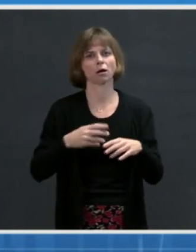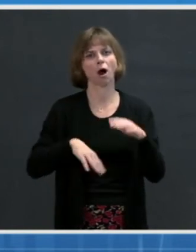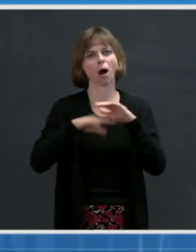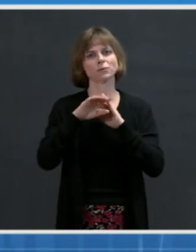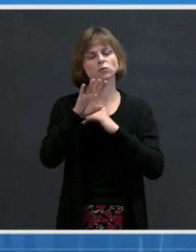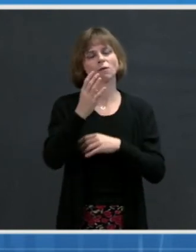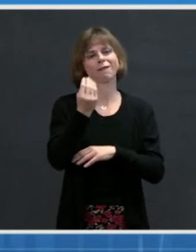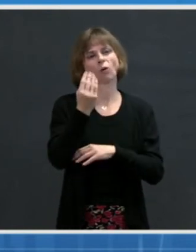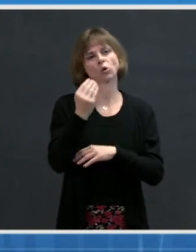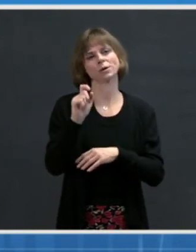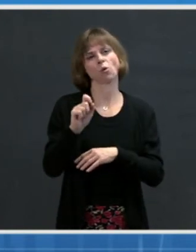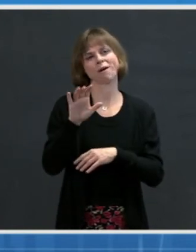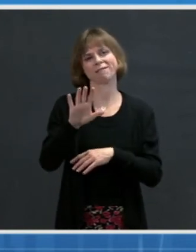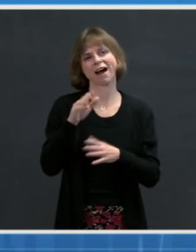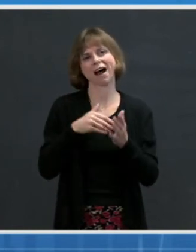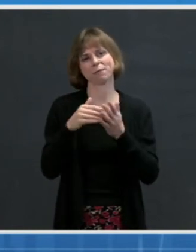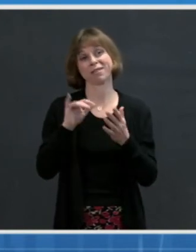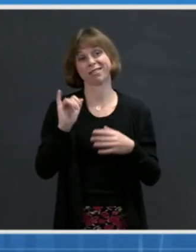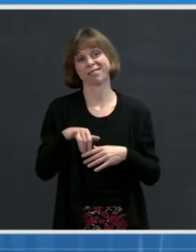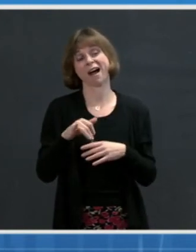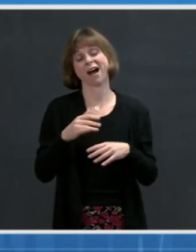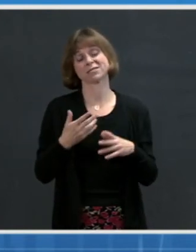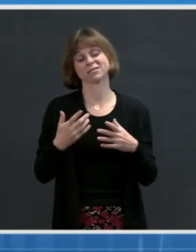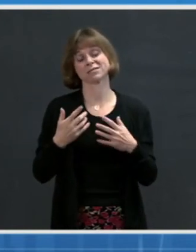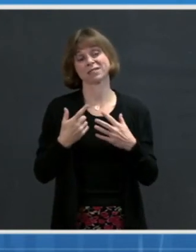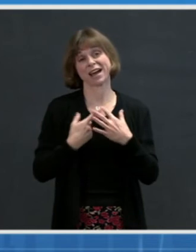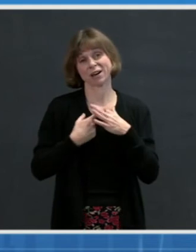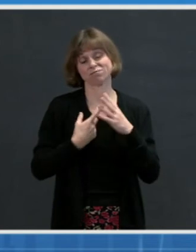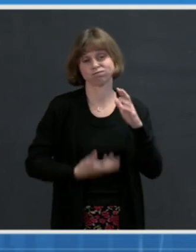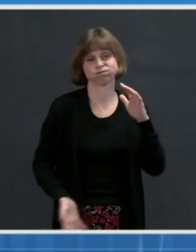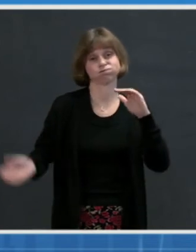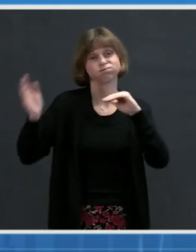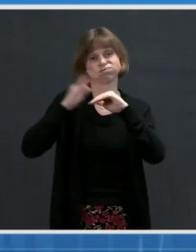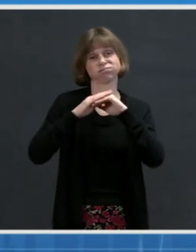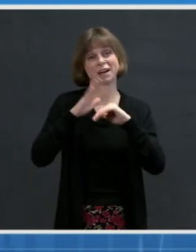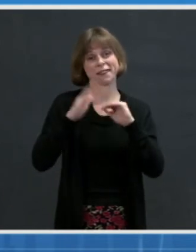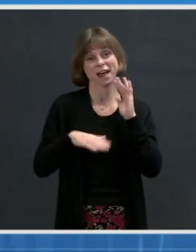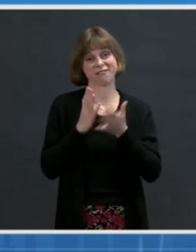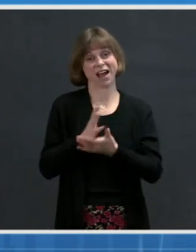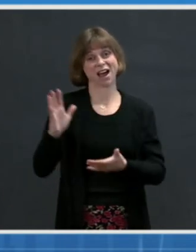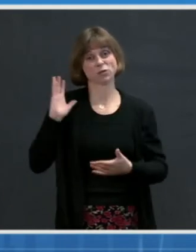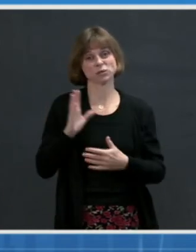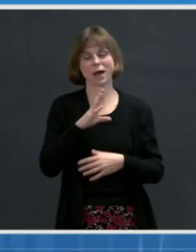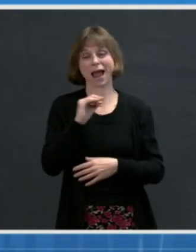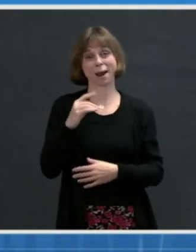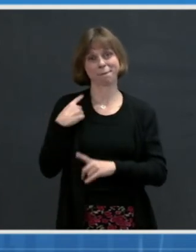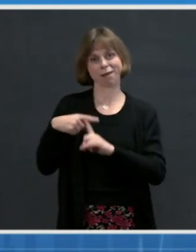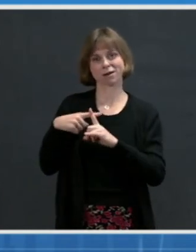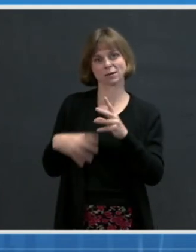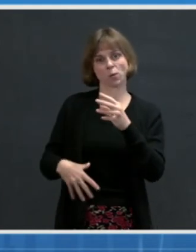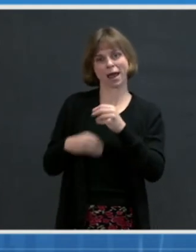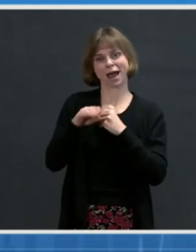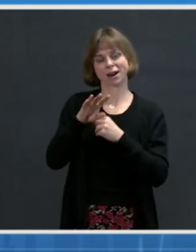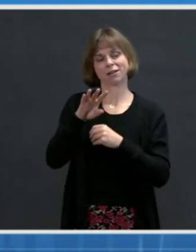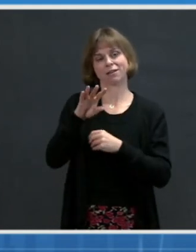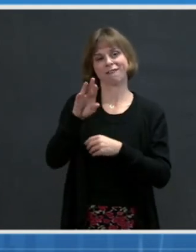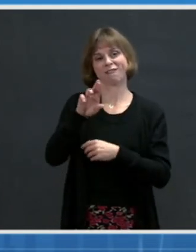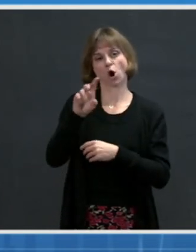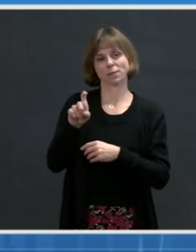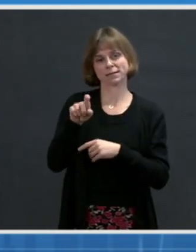which is up 70% from the 8.6 where we started 5 weeks ago, and that the pharmacy program is now being allocated 2.1